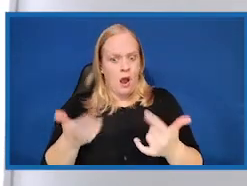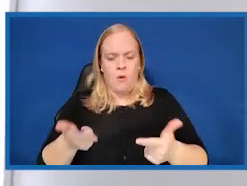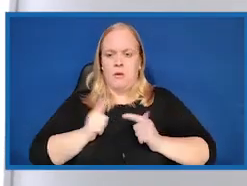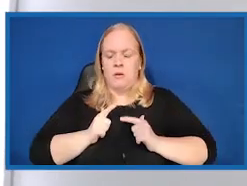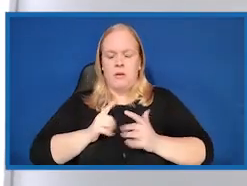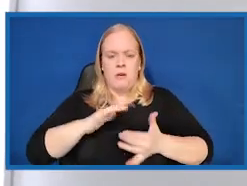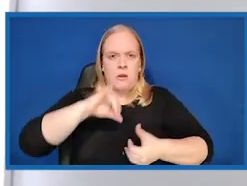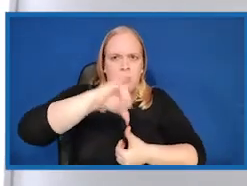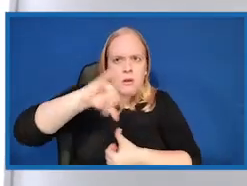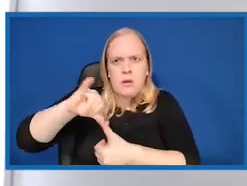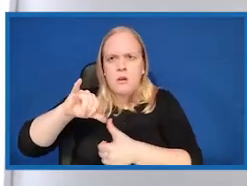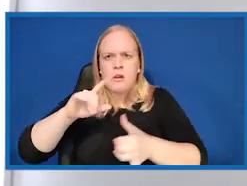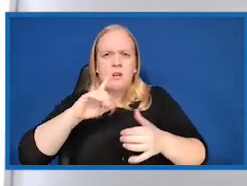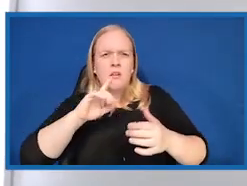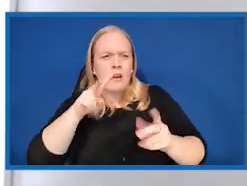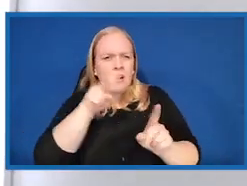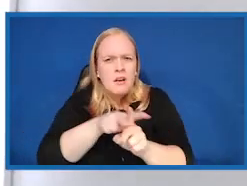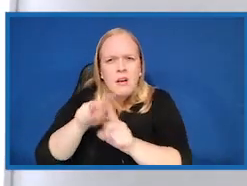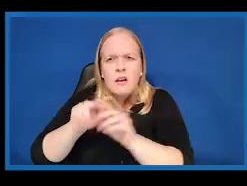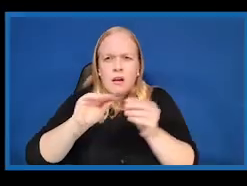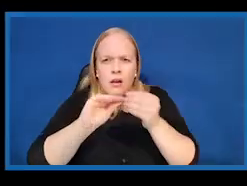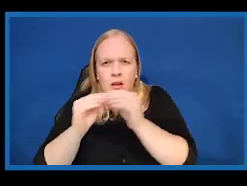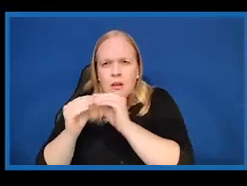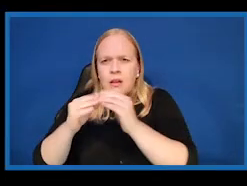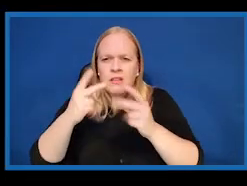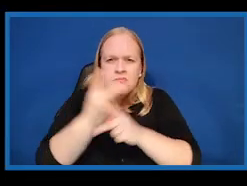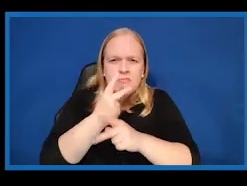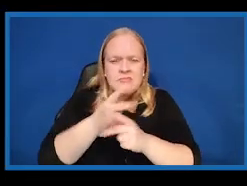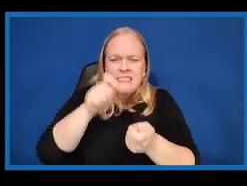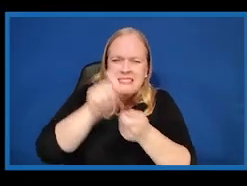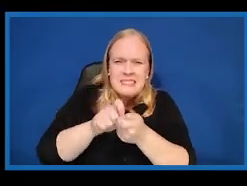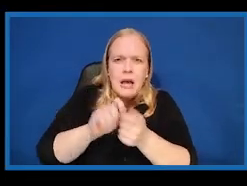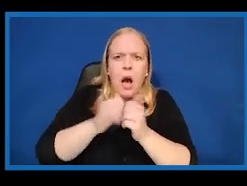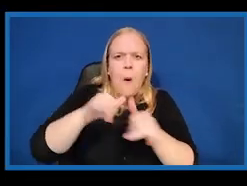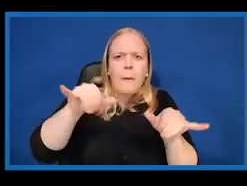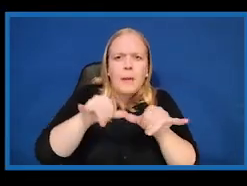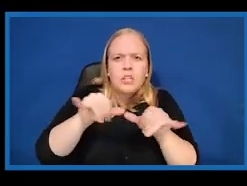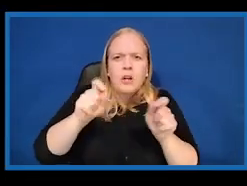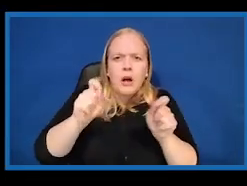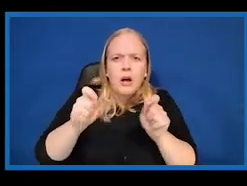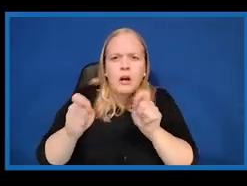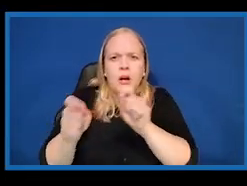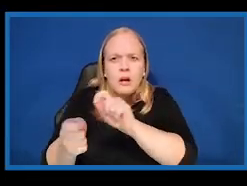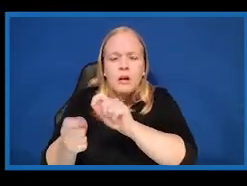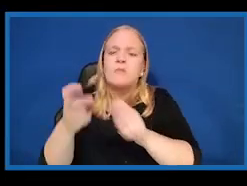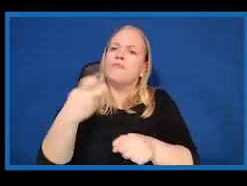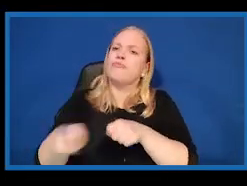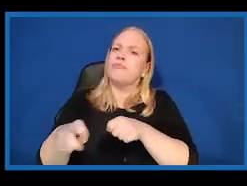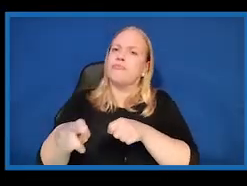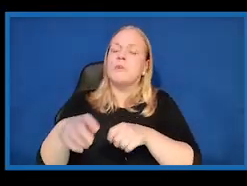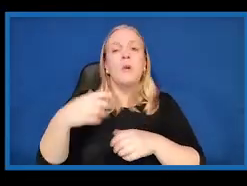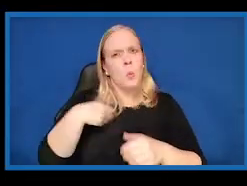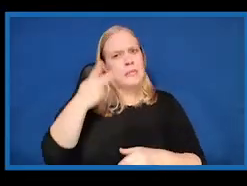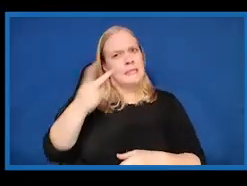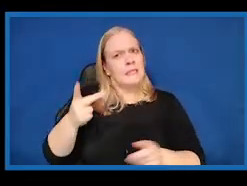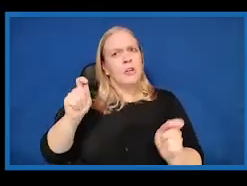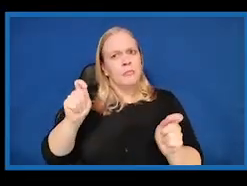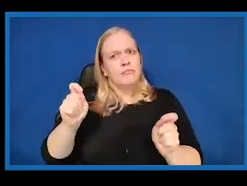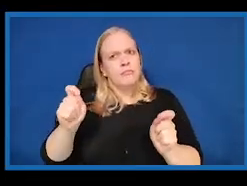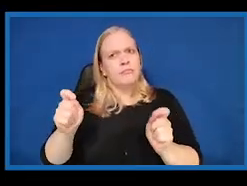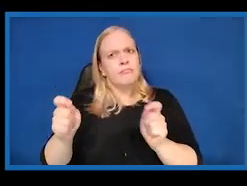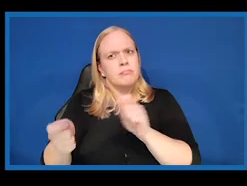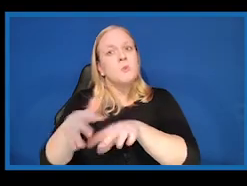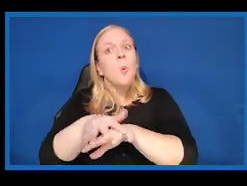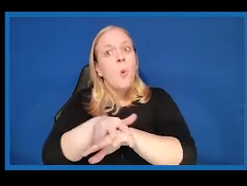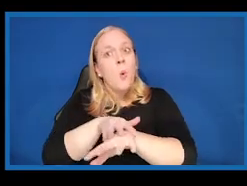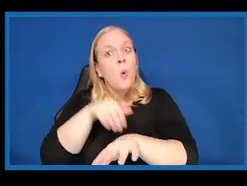ocean is difficult to do. It's changing slowly, but it is changing, and